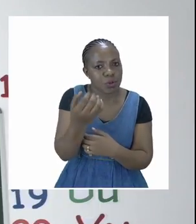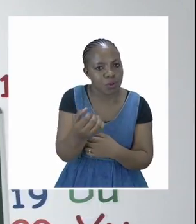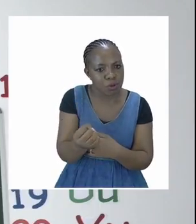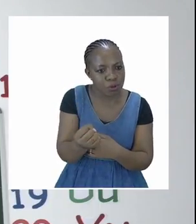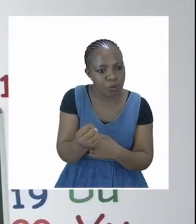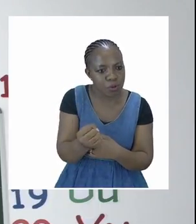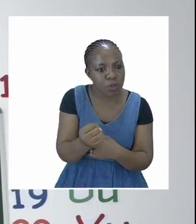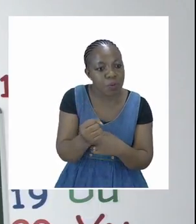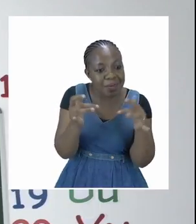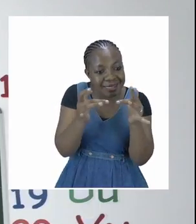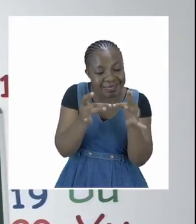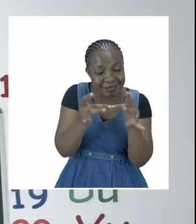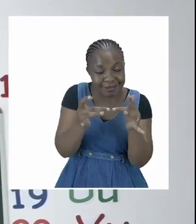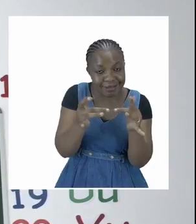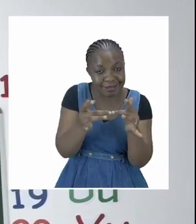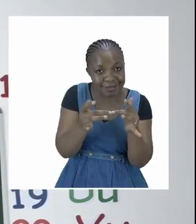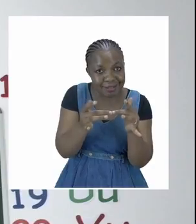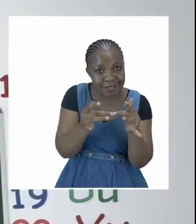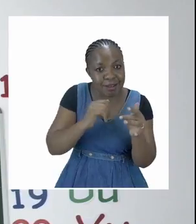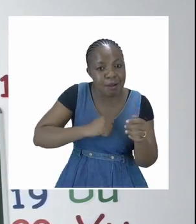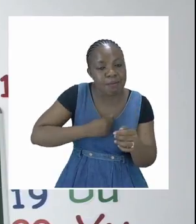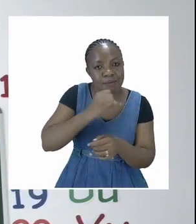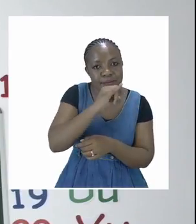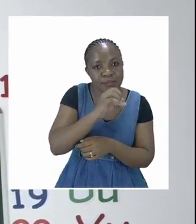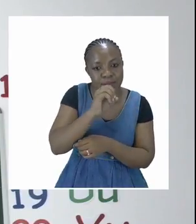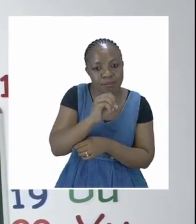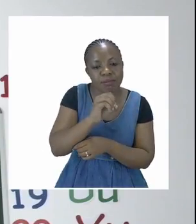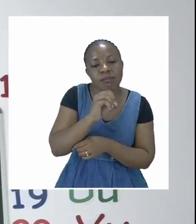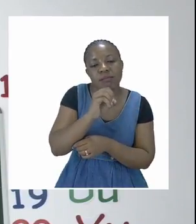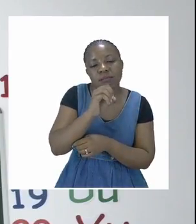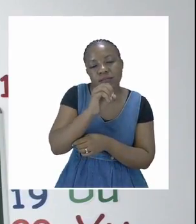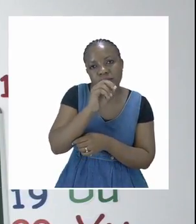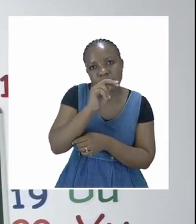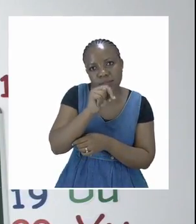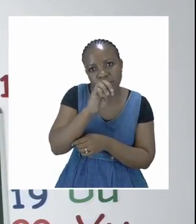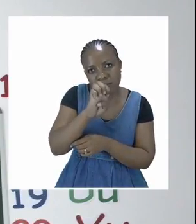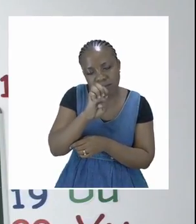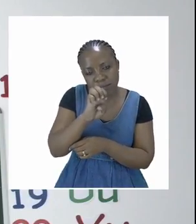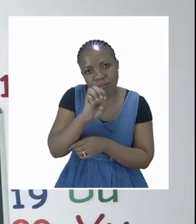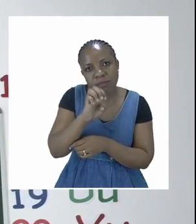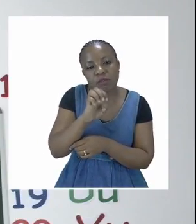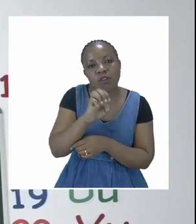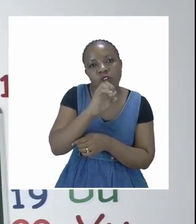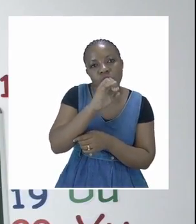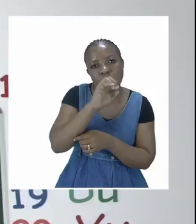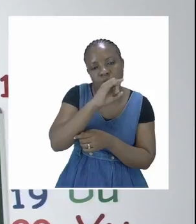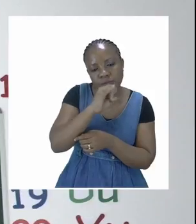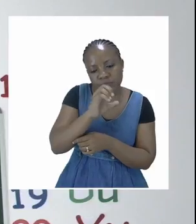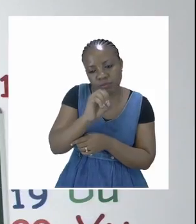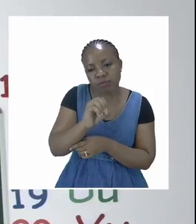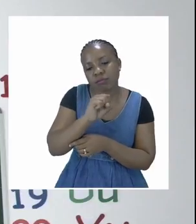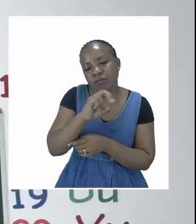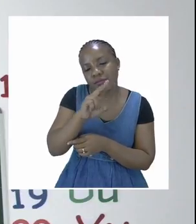our online platforms, MyZone and Zoshi Facebook pages, and in addition,